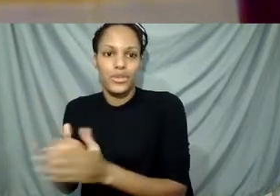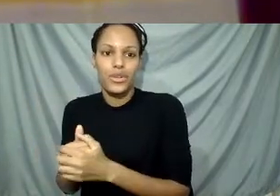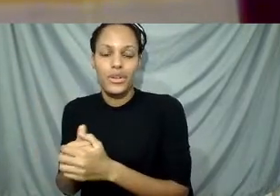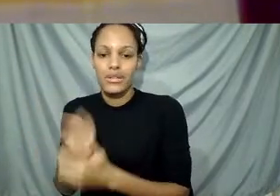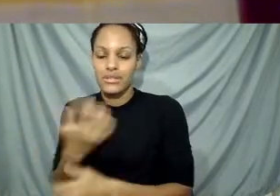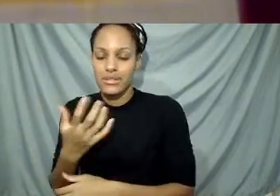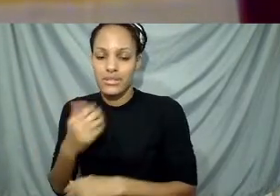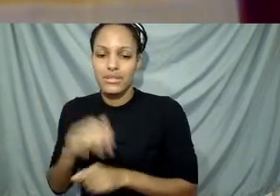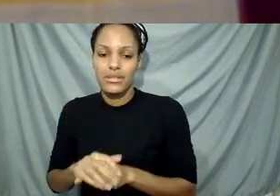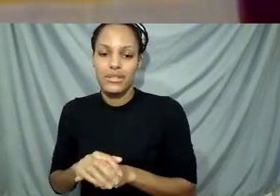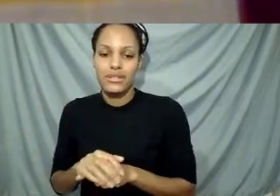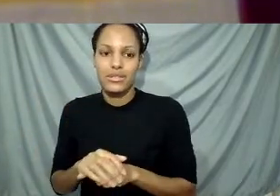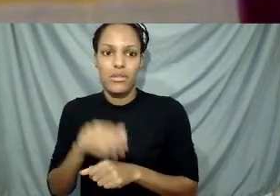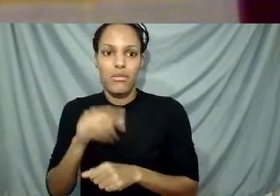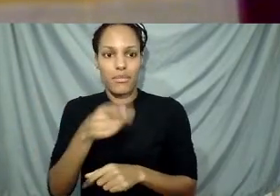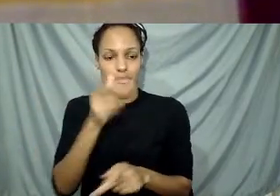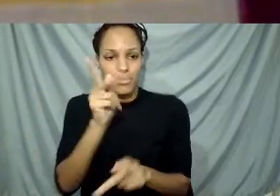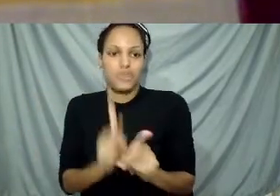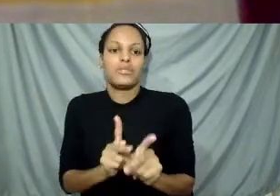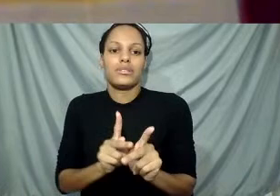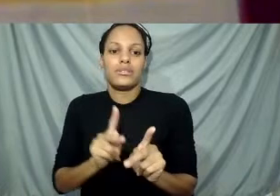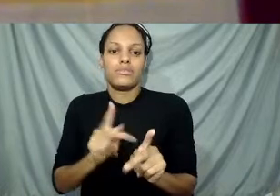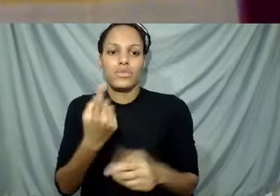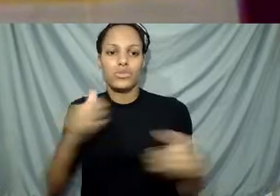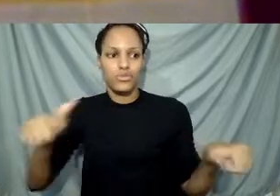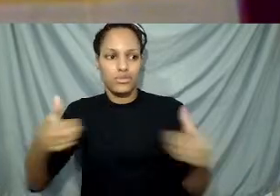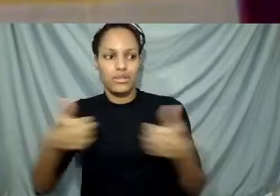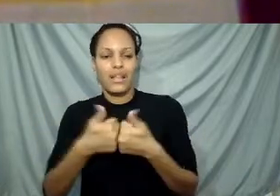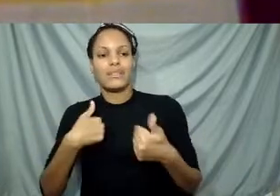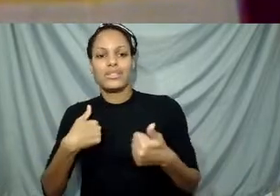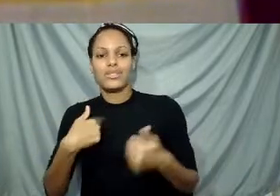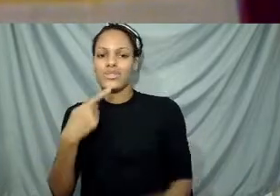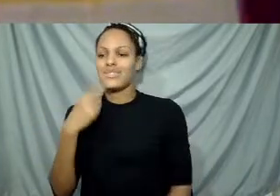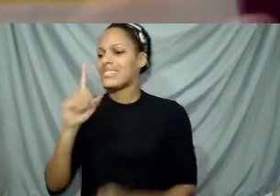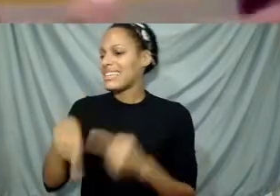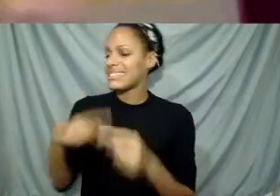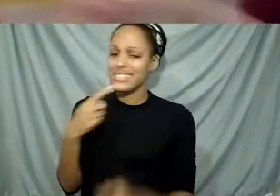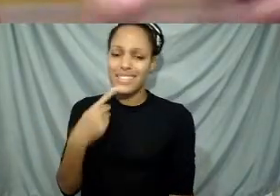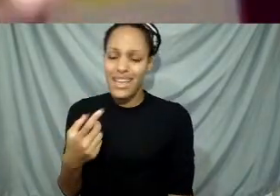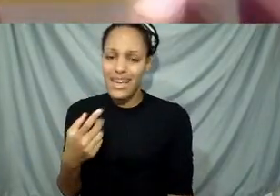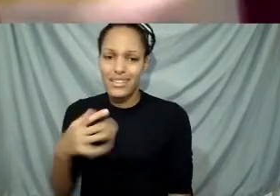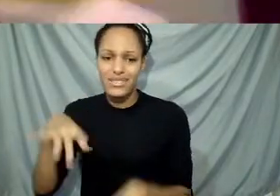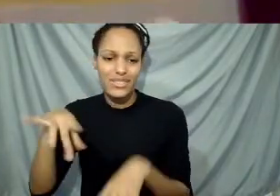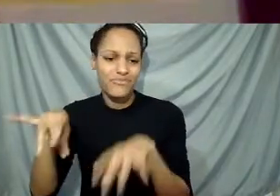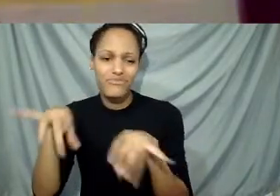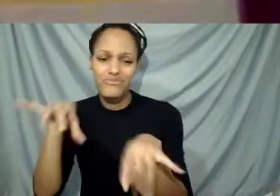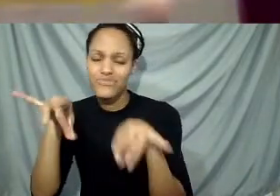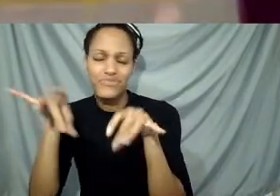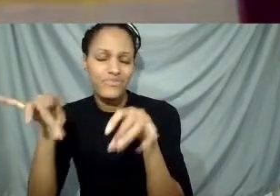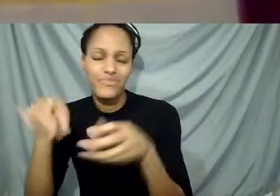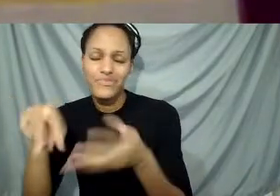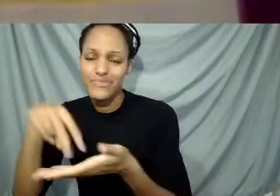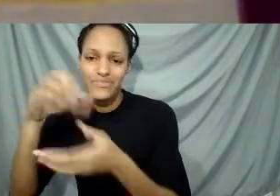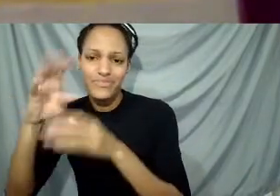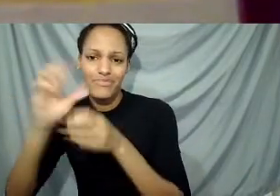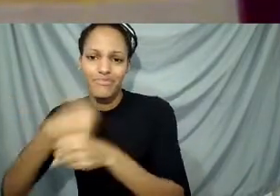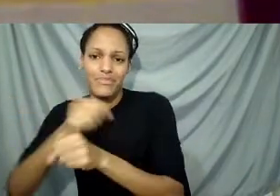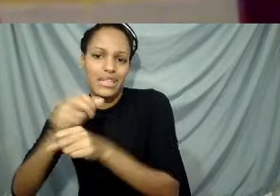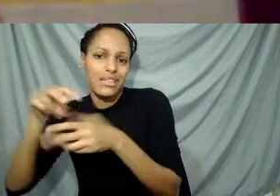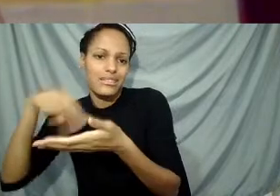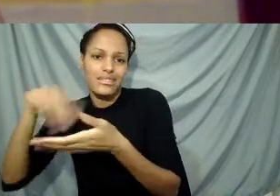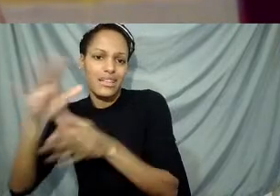challenged me to say, okay, honey, you can't just be saying you doing pickup choreography with folks anymore. Like you have to establish a